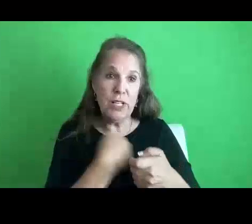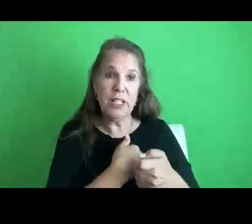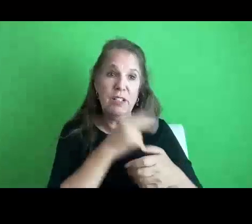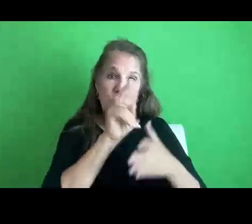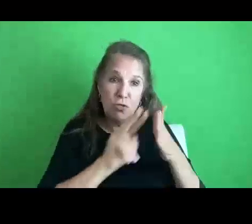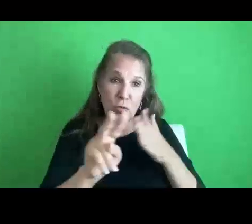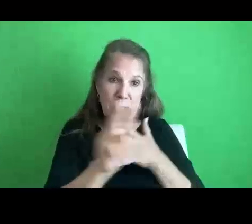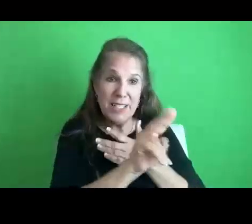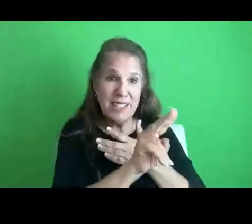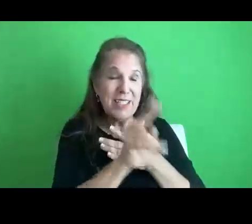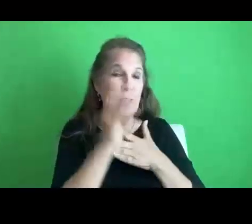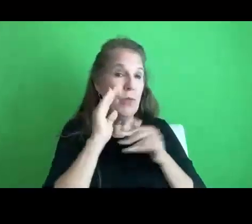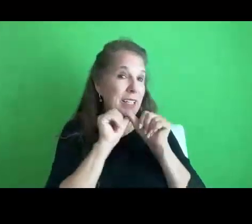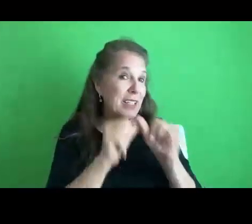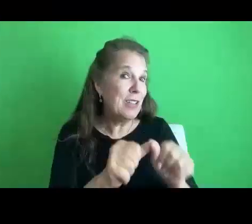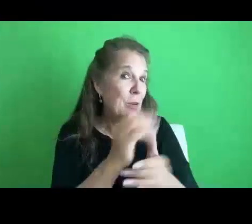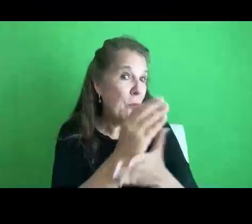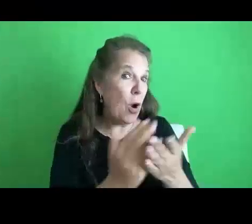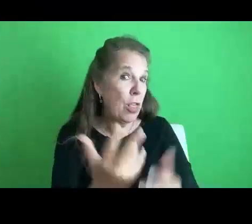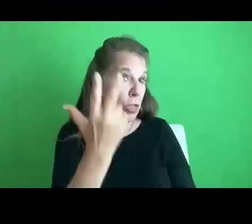we continue on with part 3.